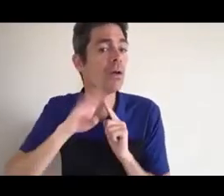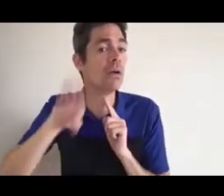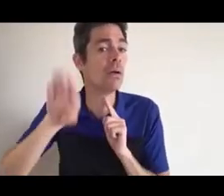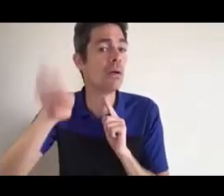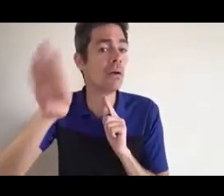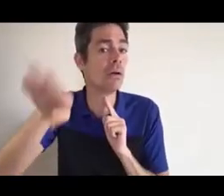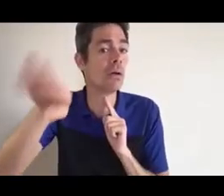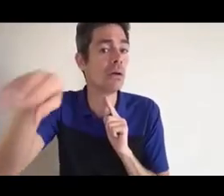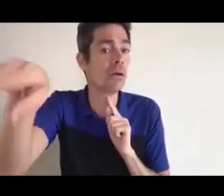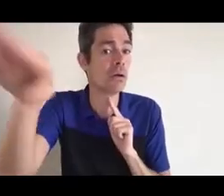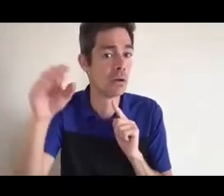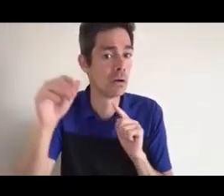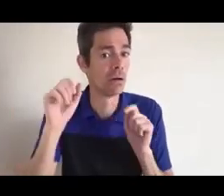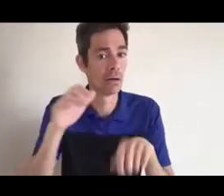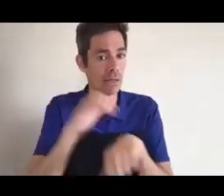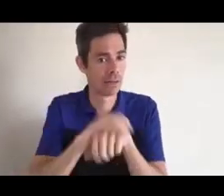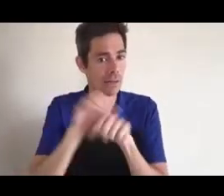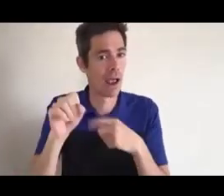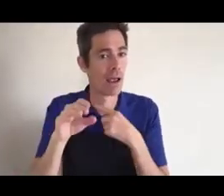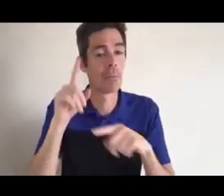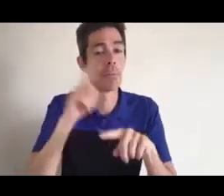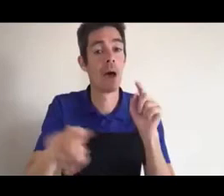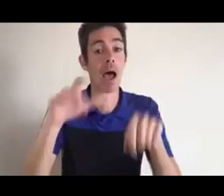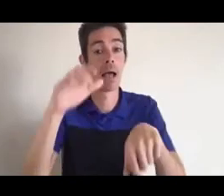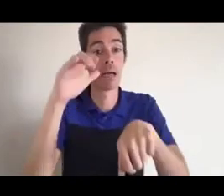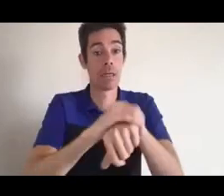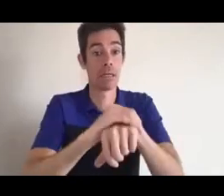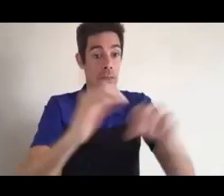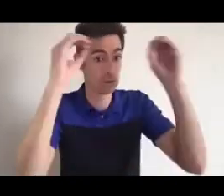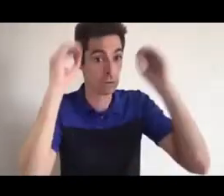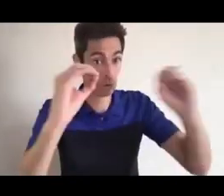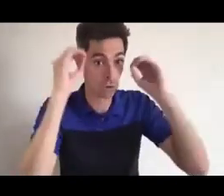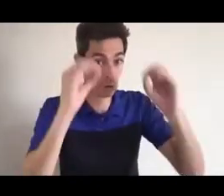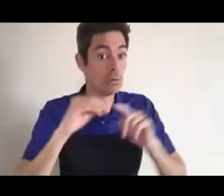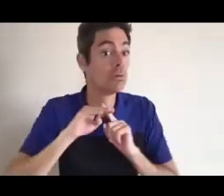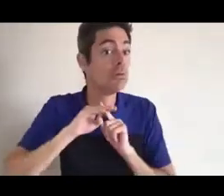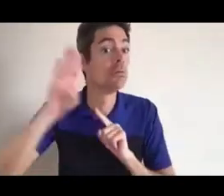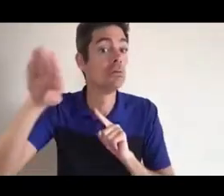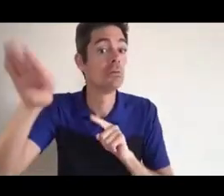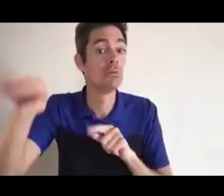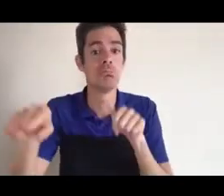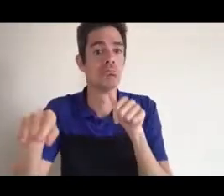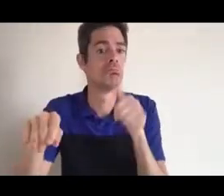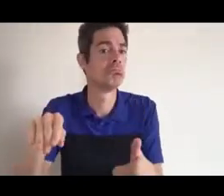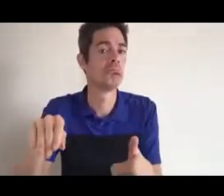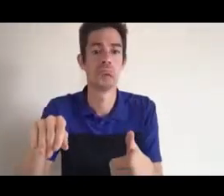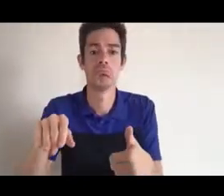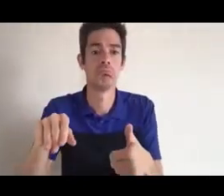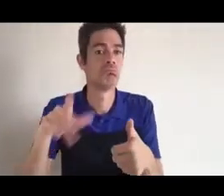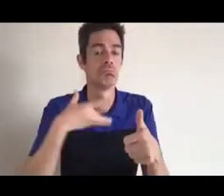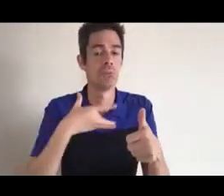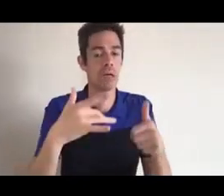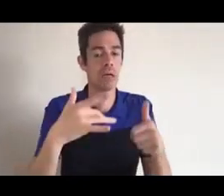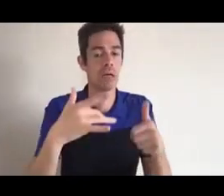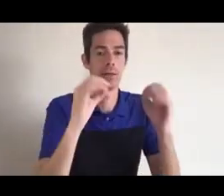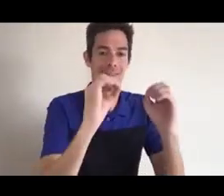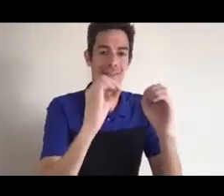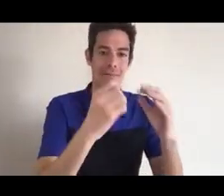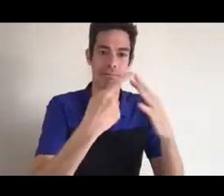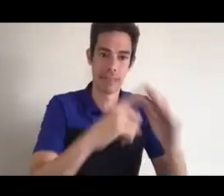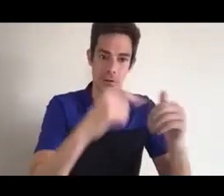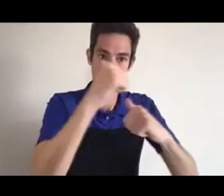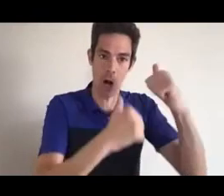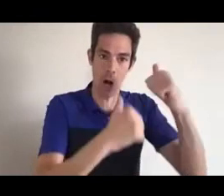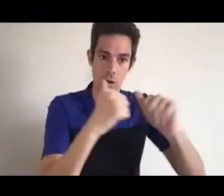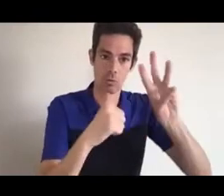me? And the question is inflected at the end of the sentence. But when you're teaching, it's not taught, the